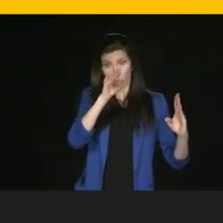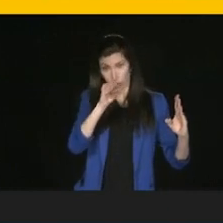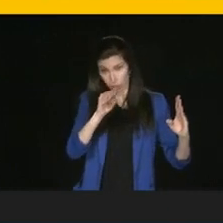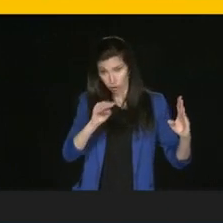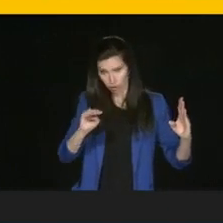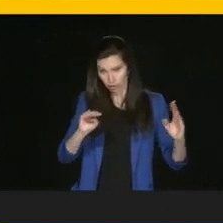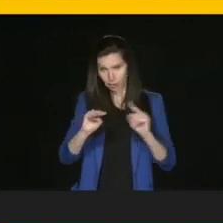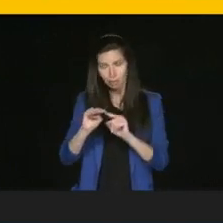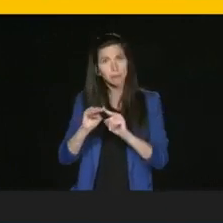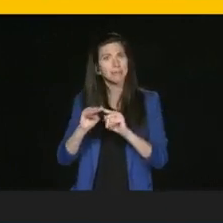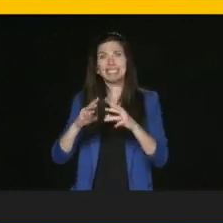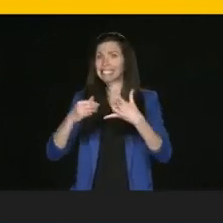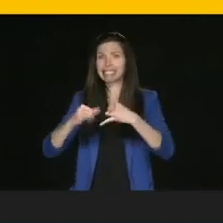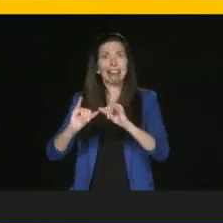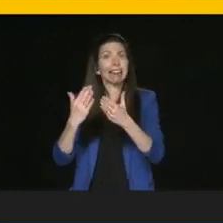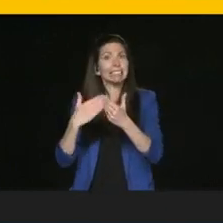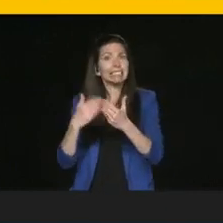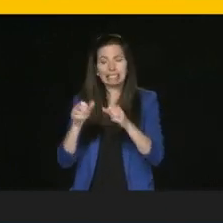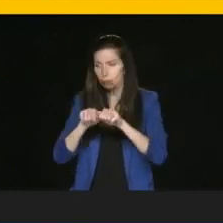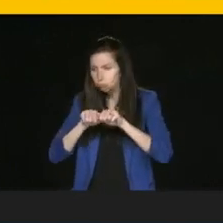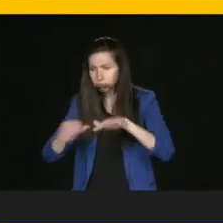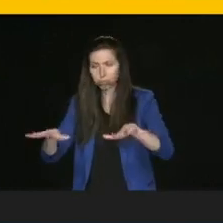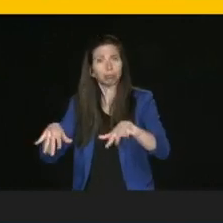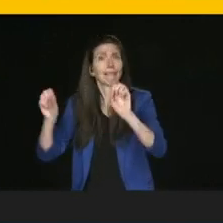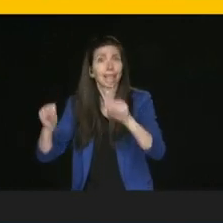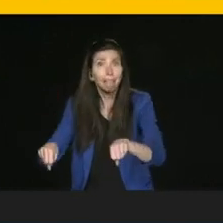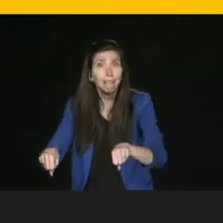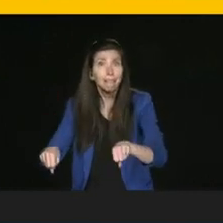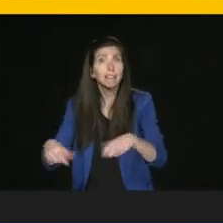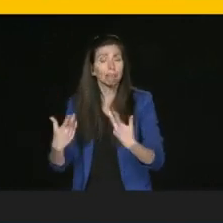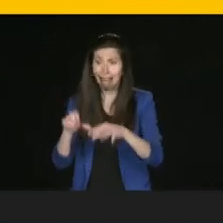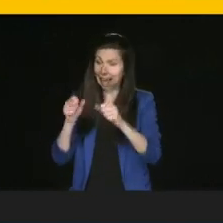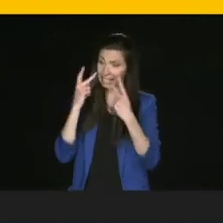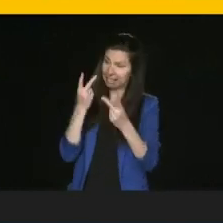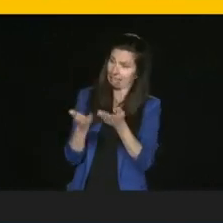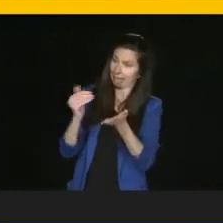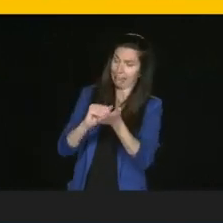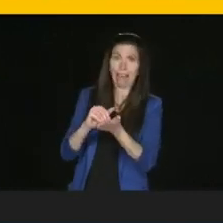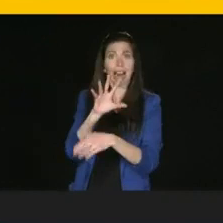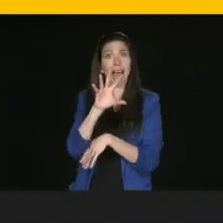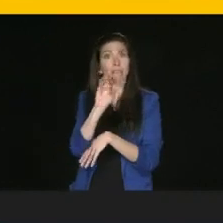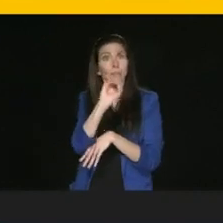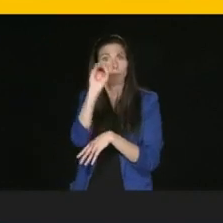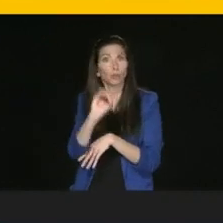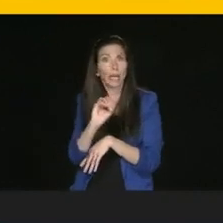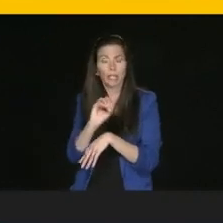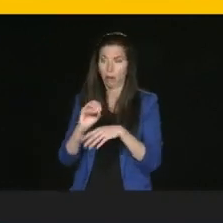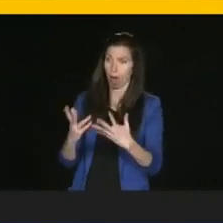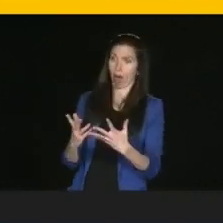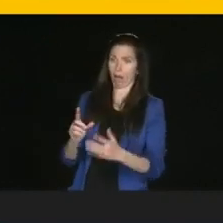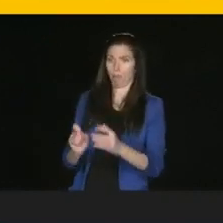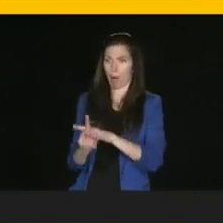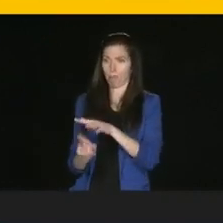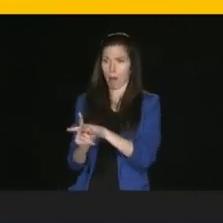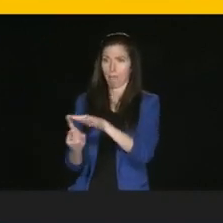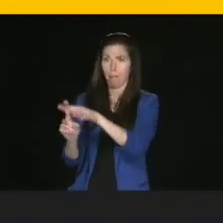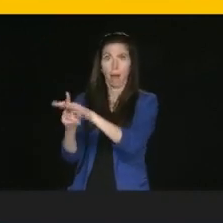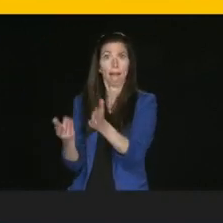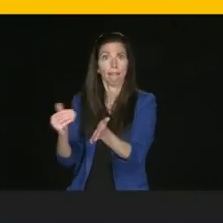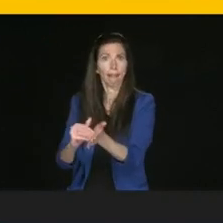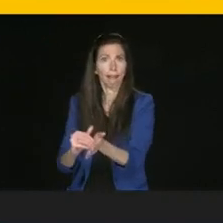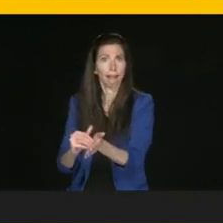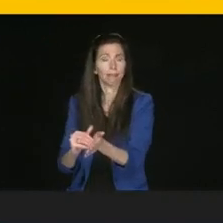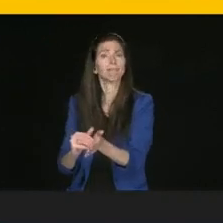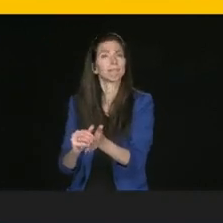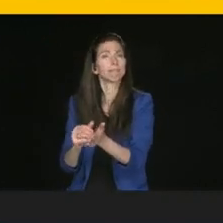physical distancing, etc. We can't give up after the peak. We can't say, okay, we're on a downward part of the